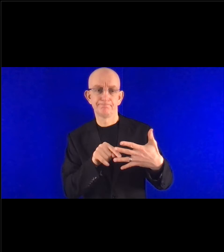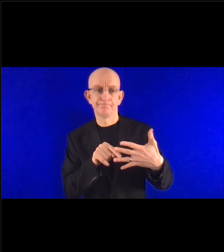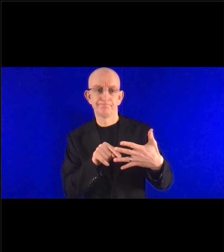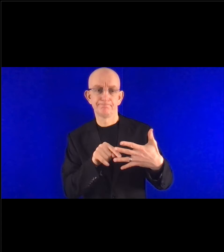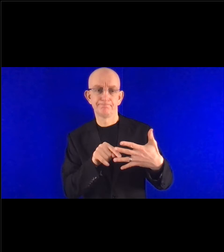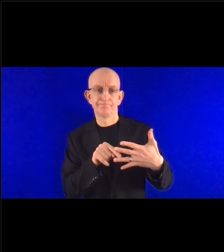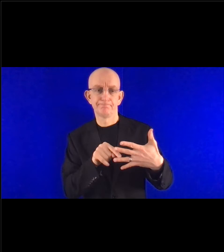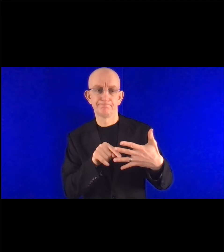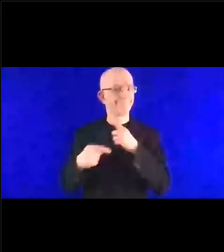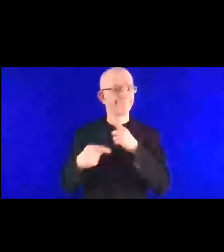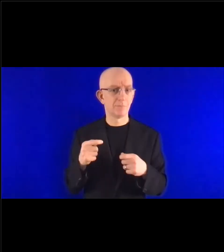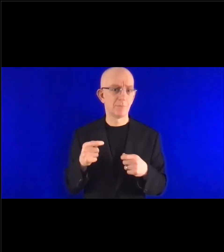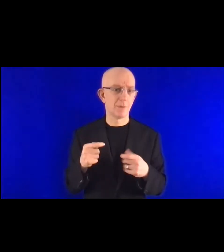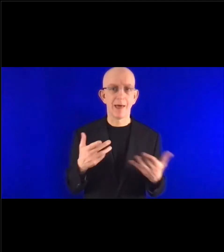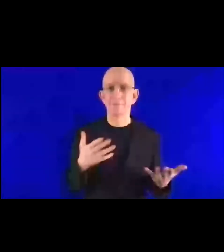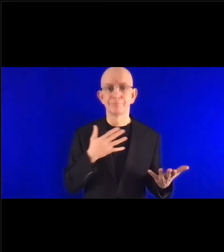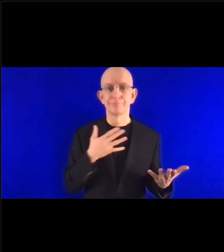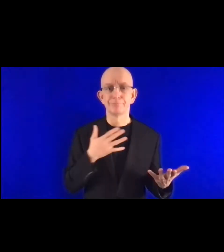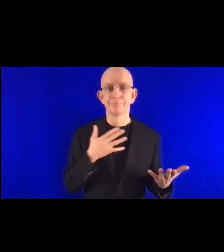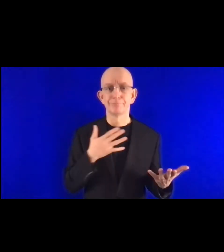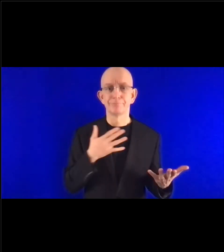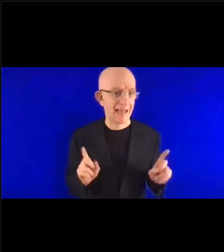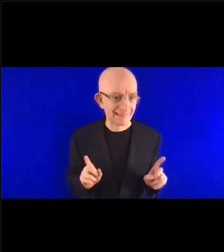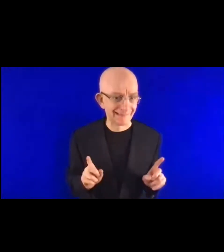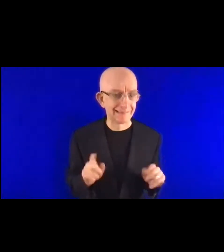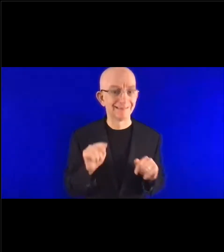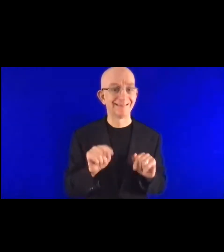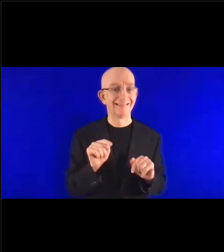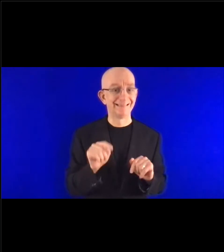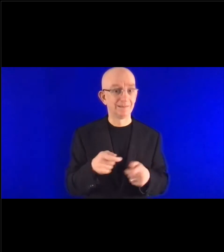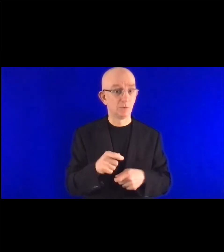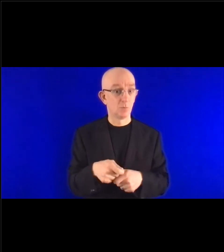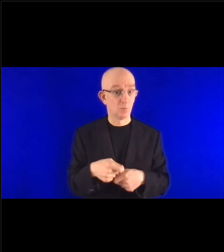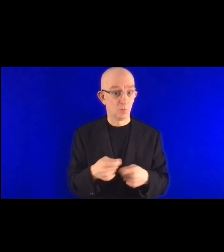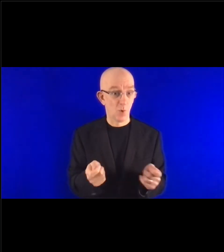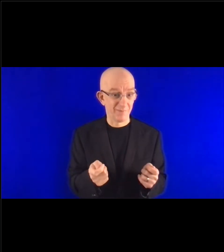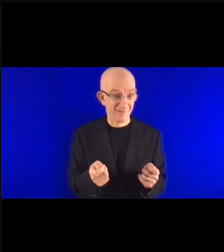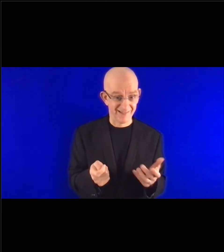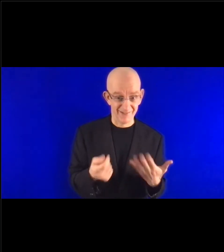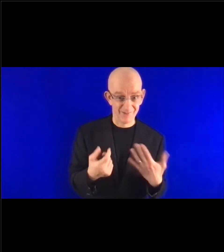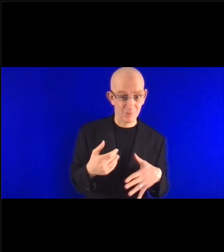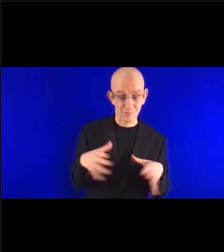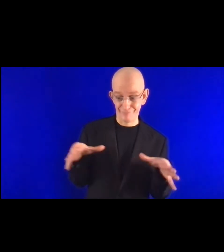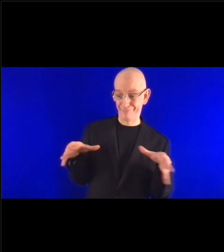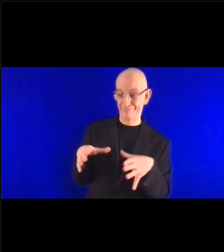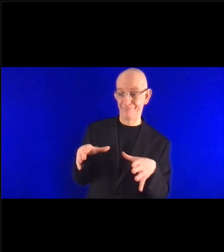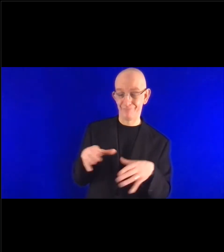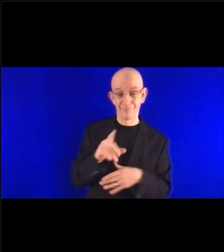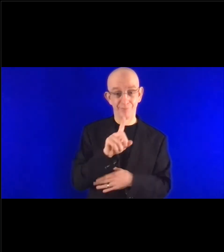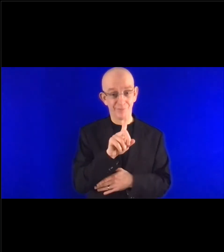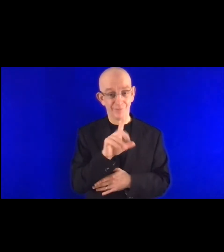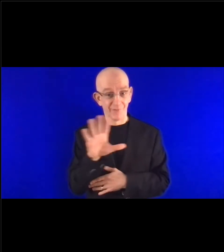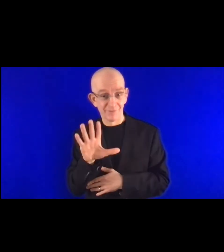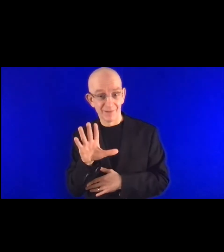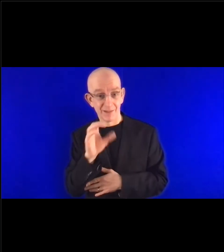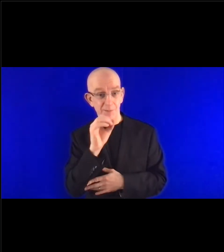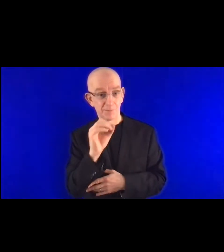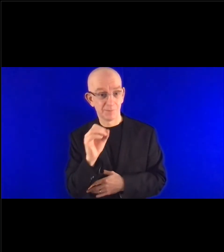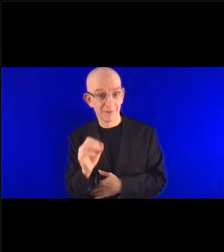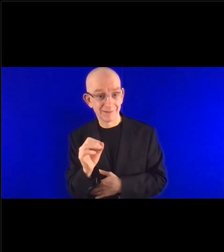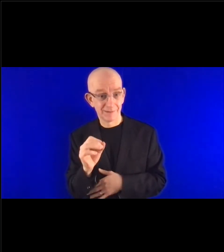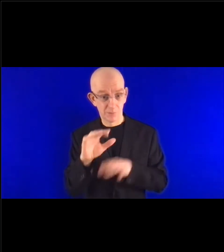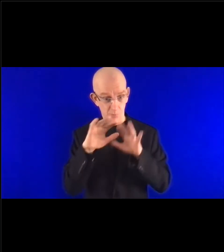the 15% of the total world population, according to the World Health Organization? How on earth it is normal